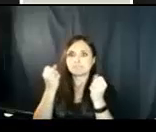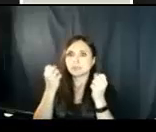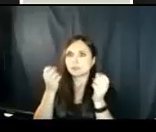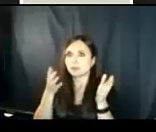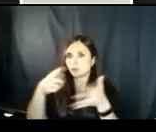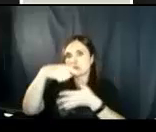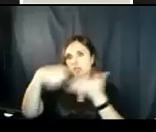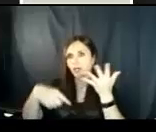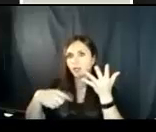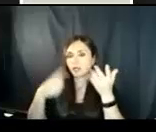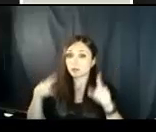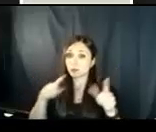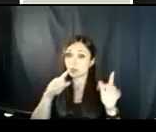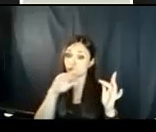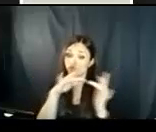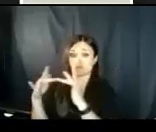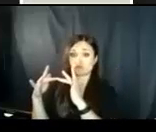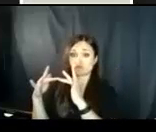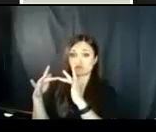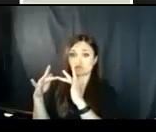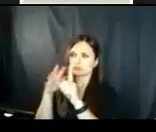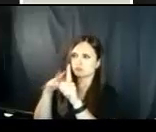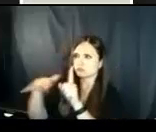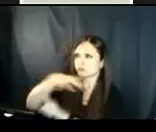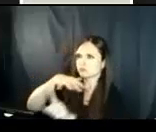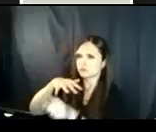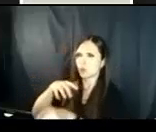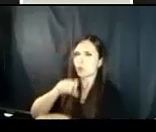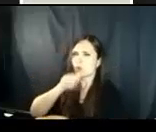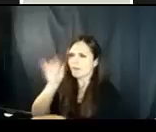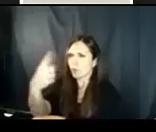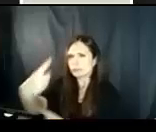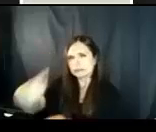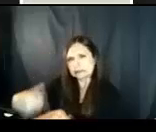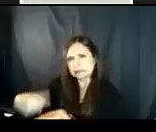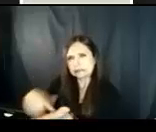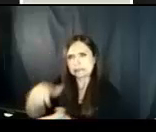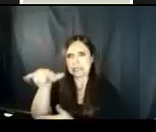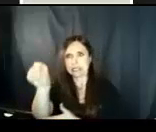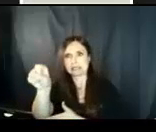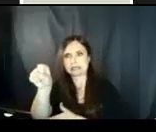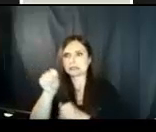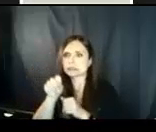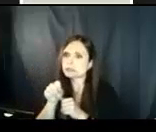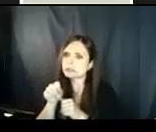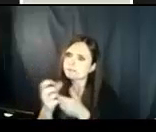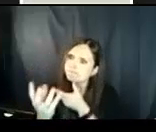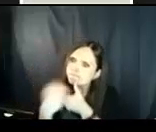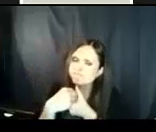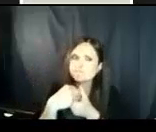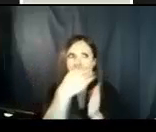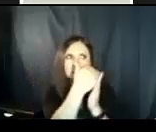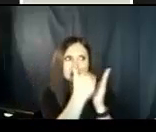are in an online environment that we present, oh, I love that one, discussions. Absolutely. We engage them in lessons, in discussions,